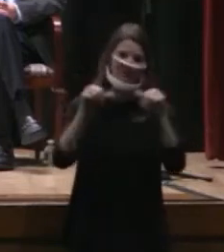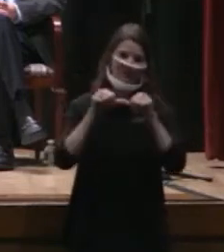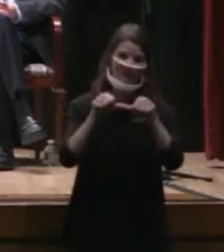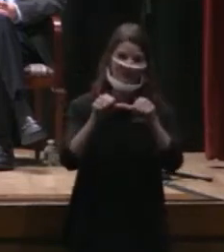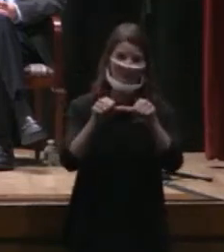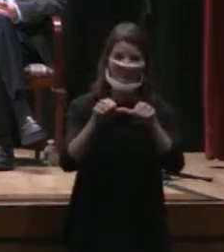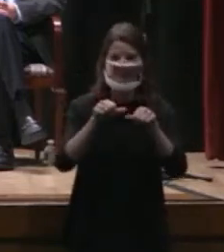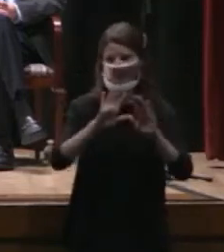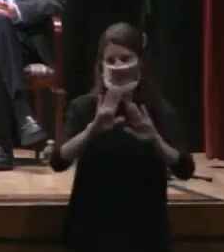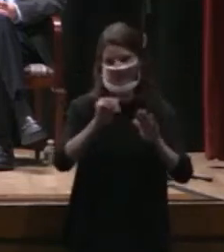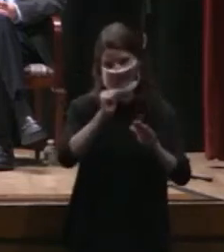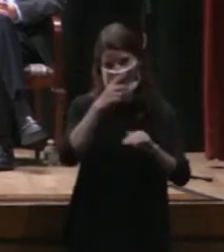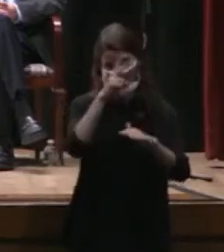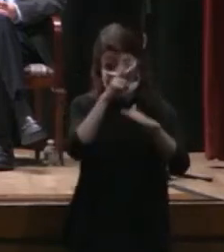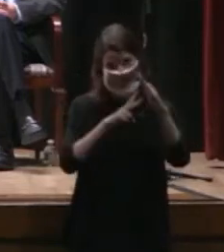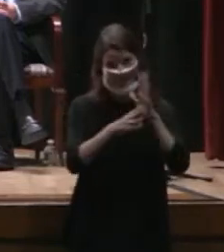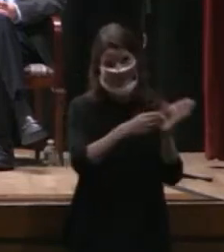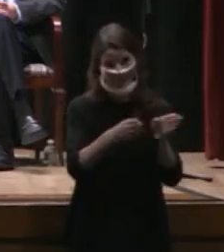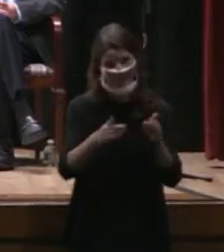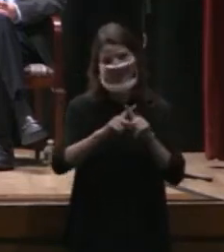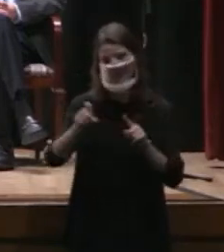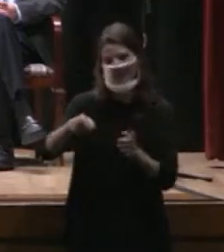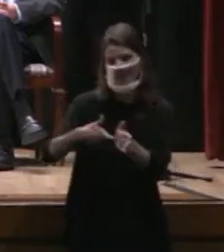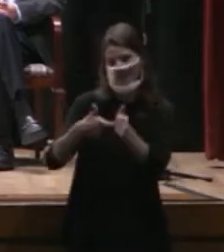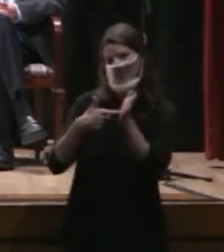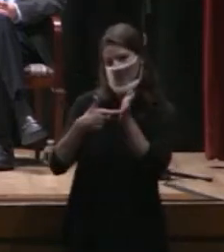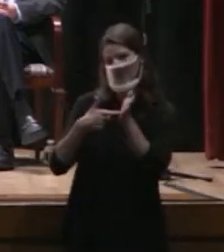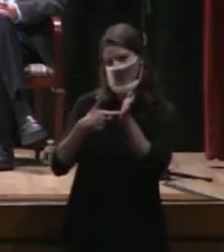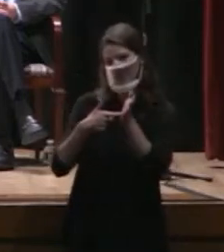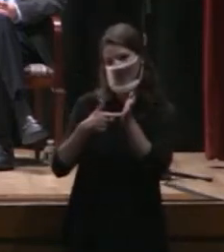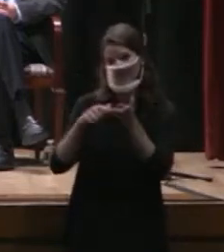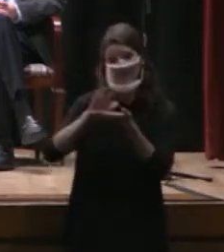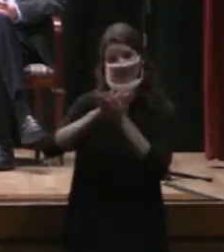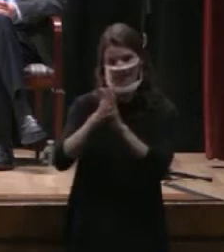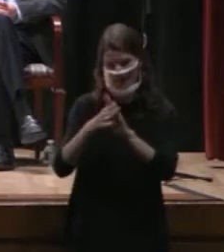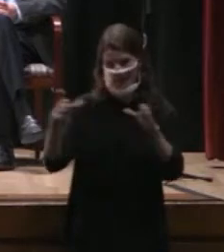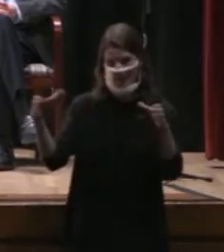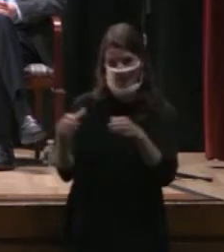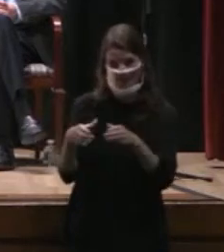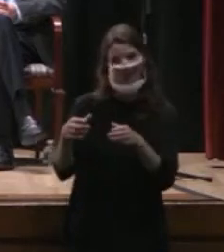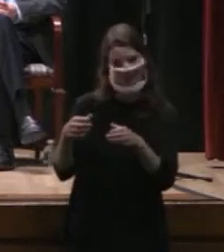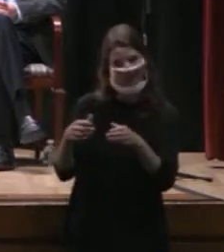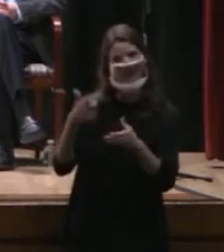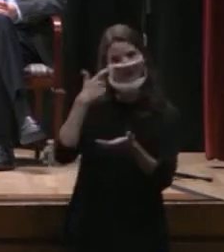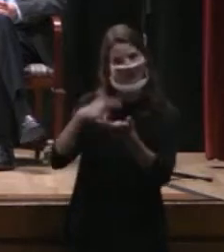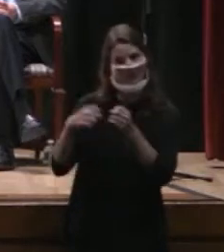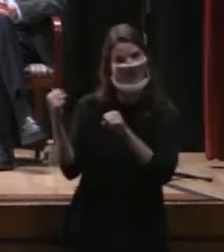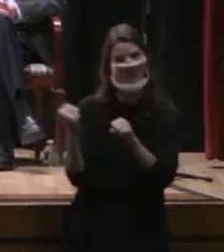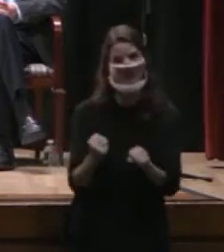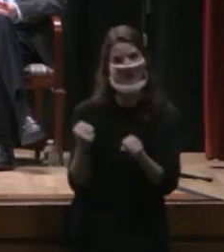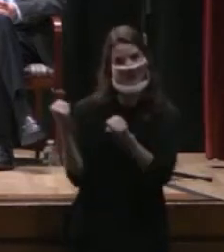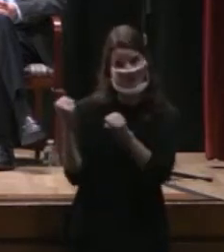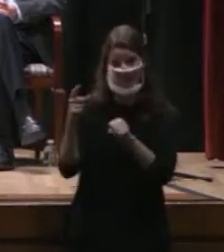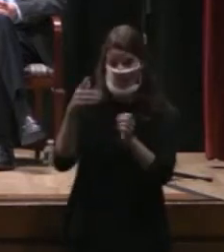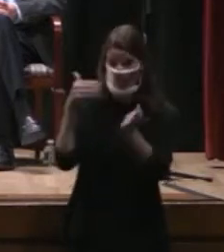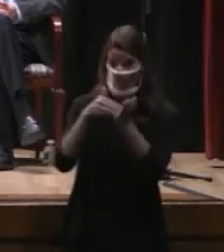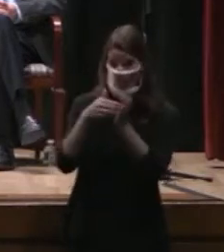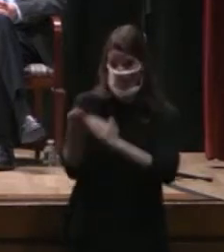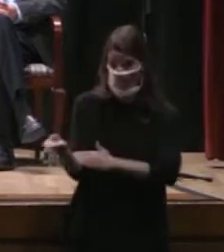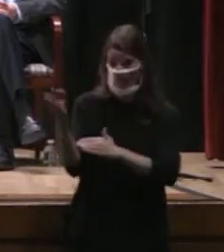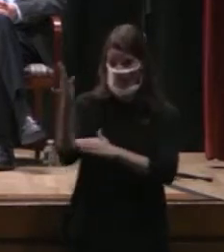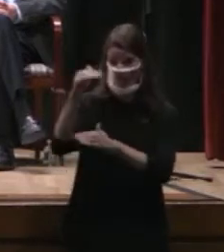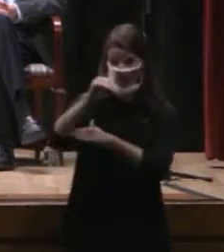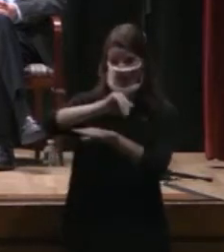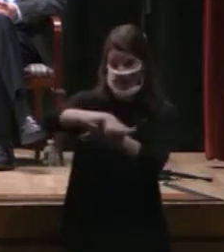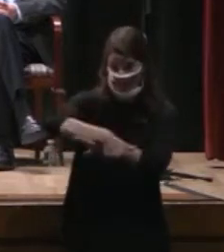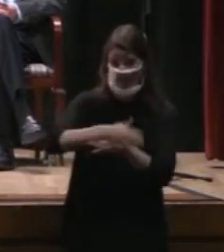as planned, but as necessary. They became a force to be reckoned with, meeting several times a day and into the